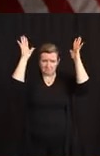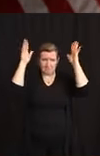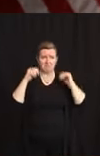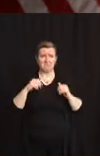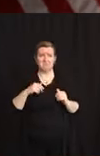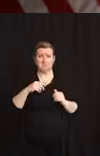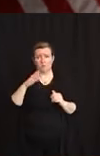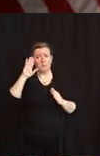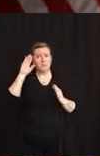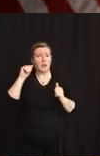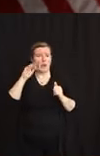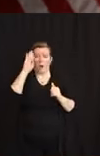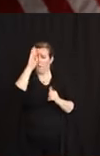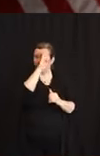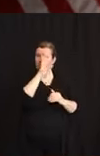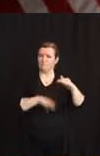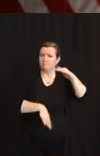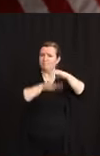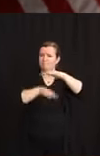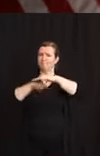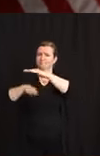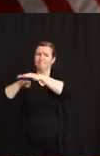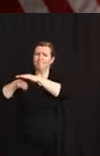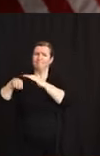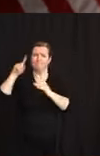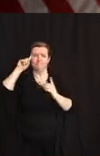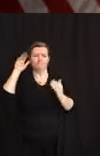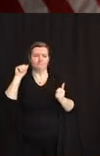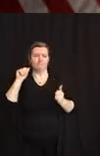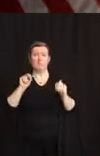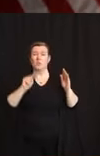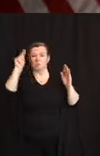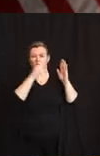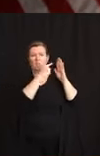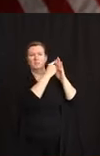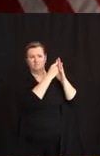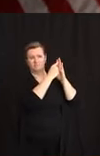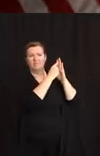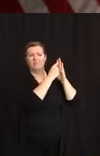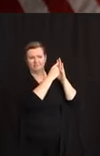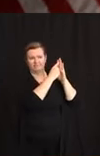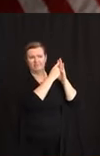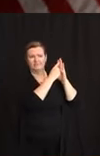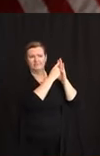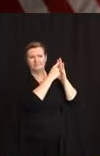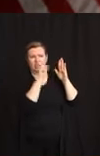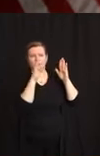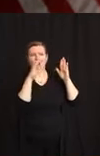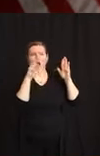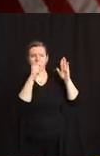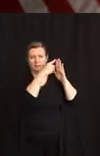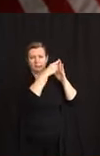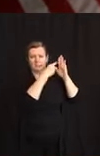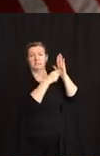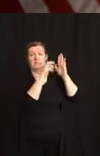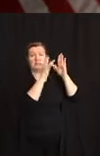sequencing of Secaucus to Edison to Atlantic City is something that was not by accident, shall we put it that